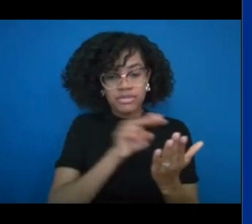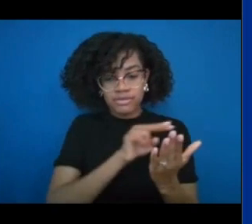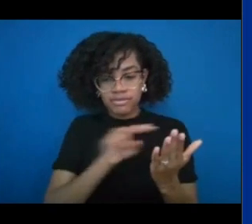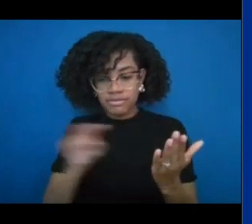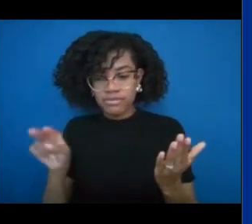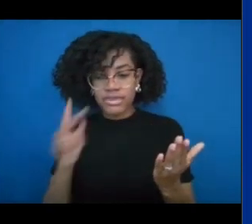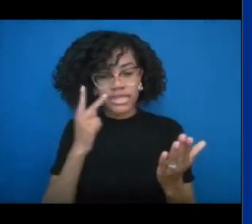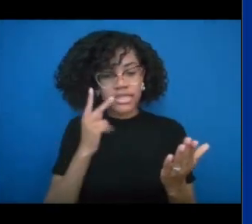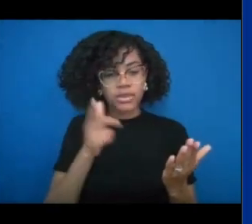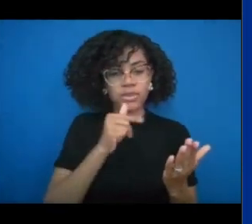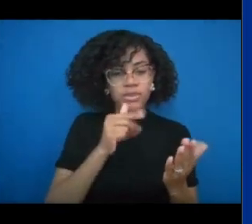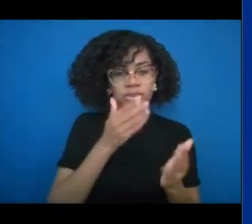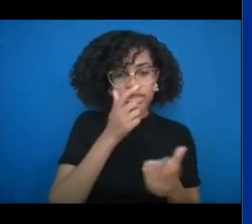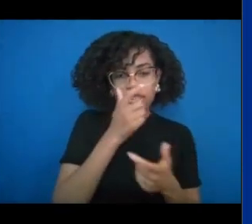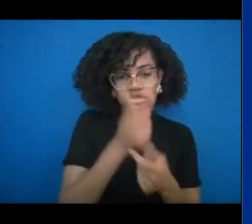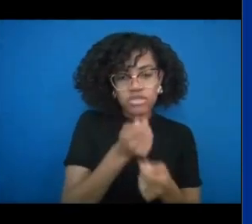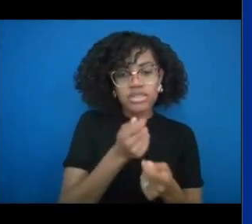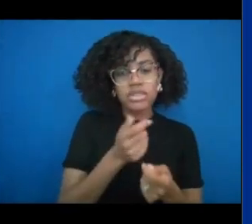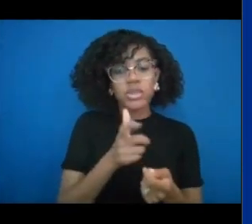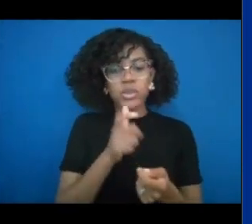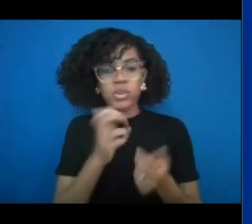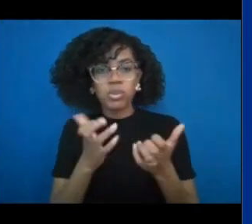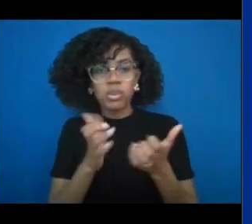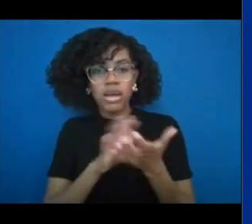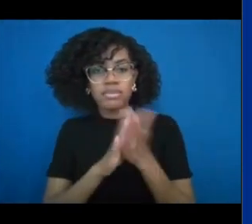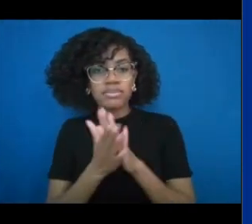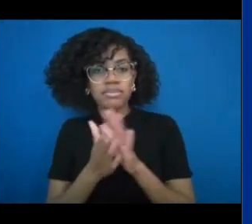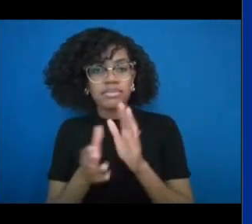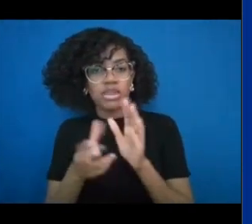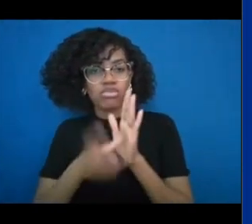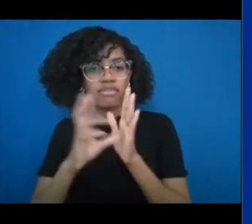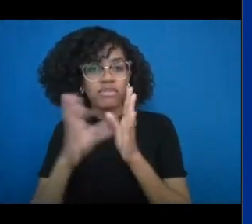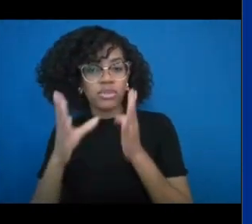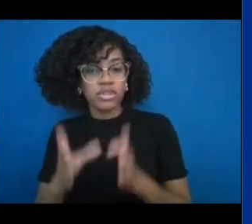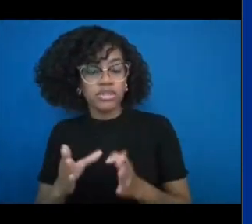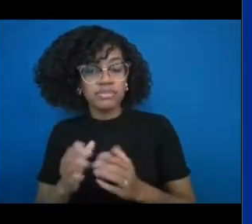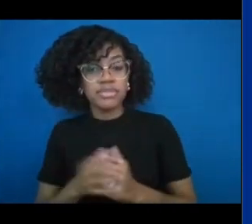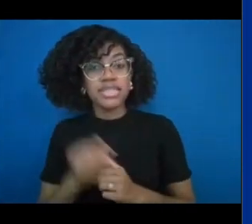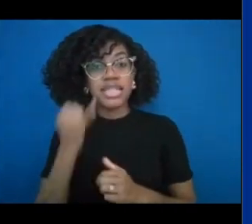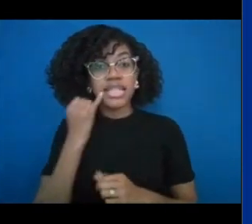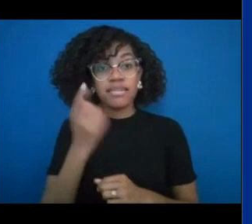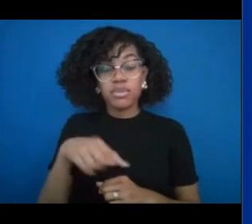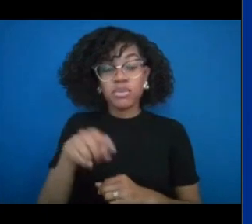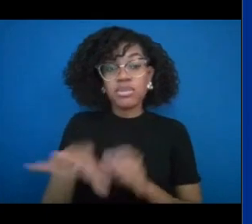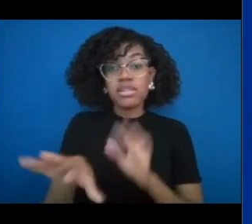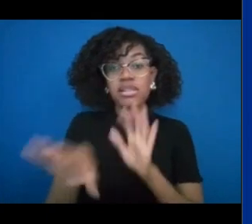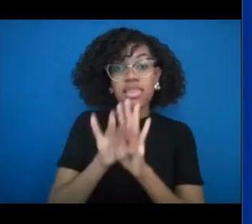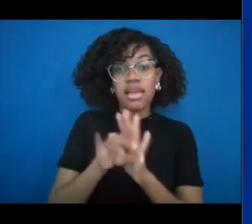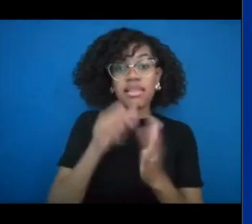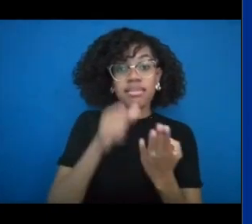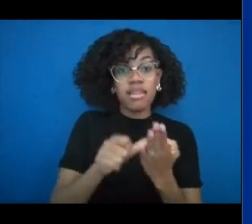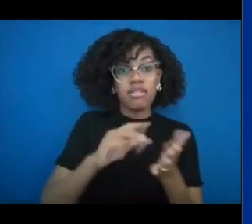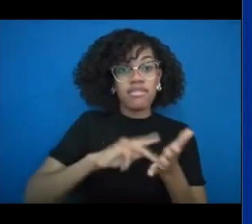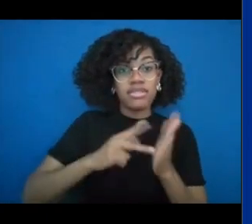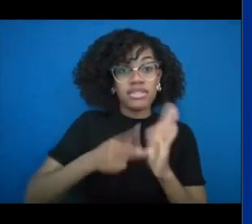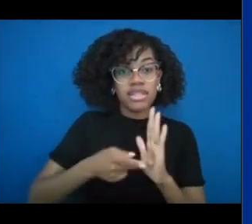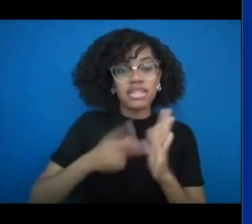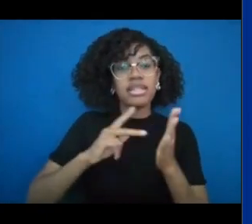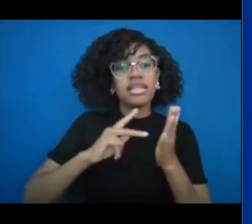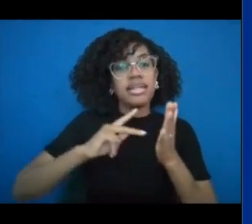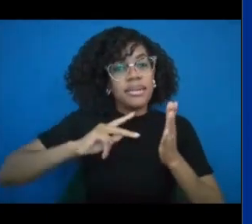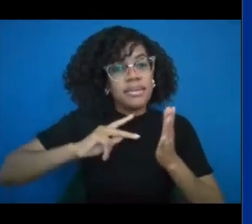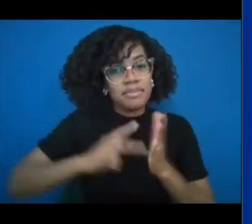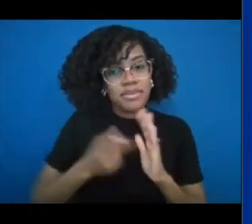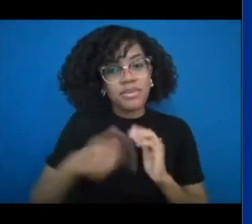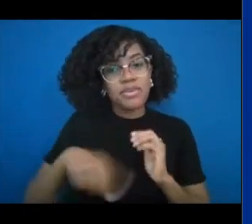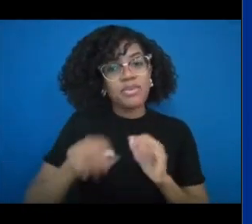reviewers. If you submit a letter of intent, you are eligible to submit a full